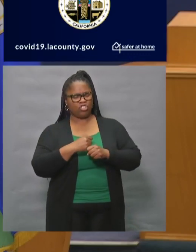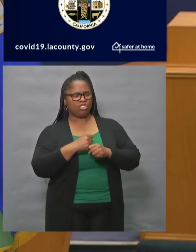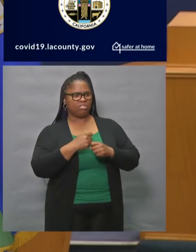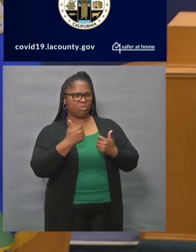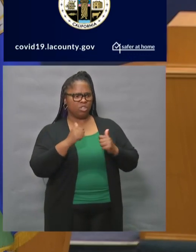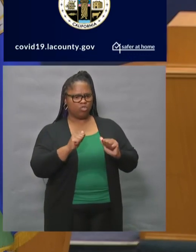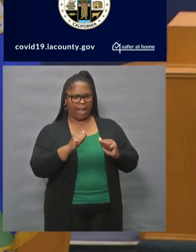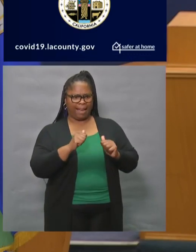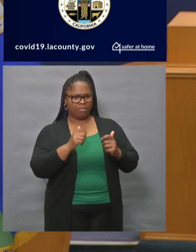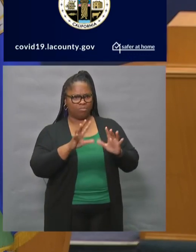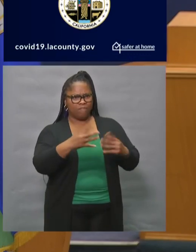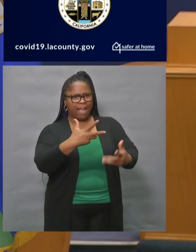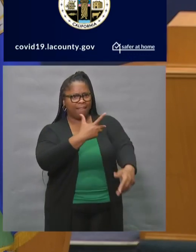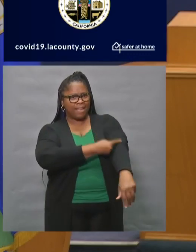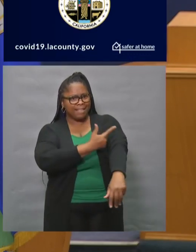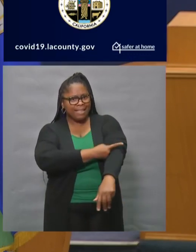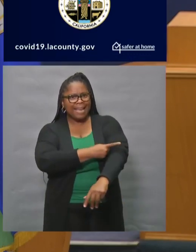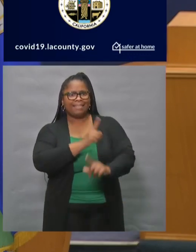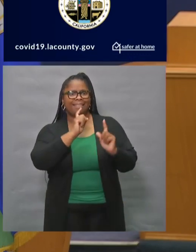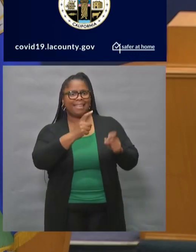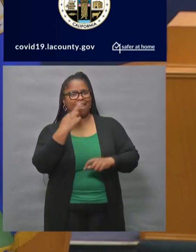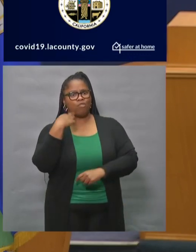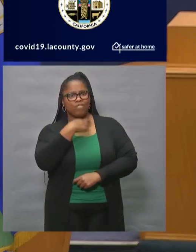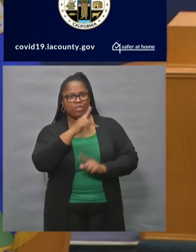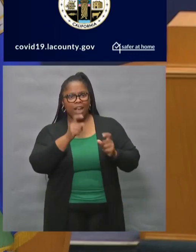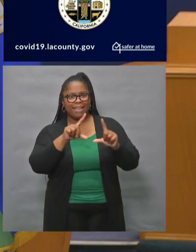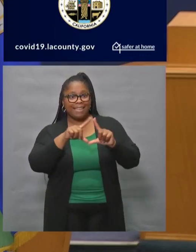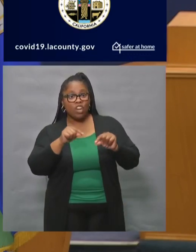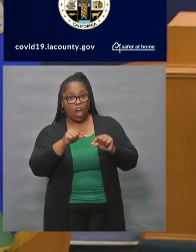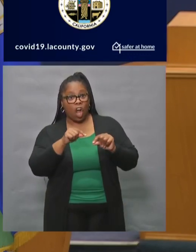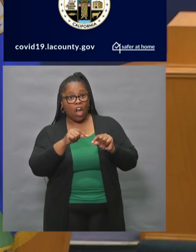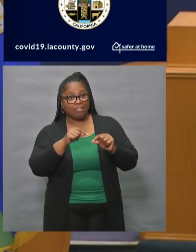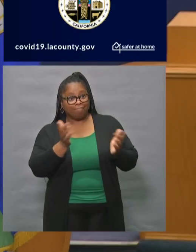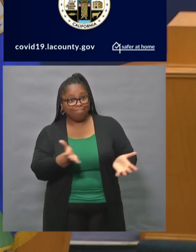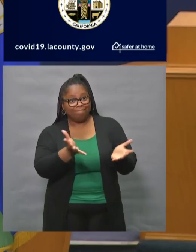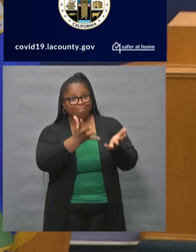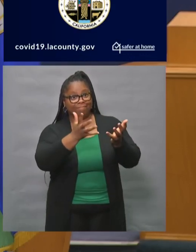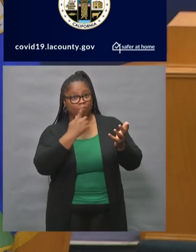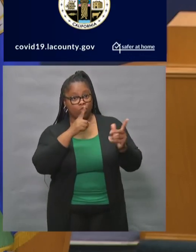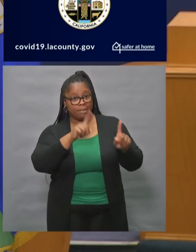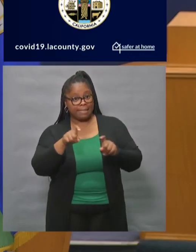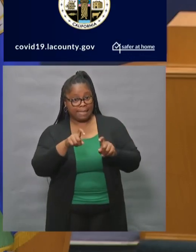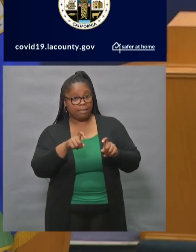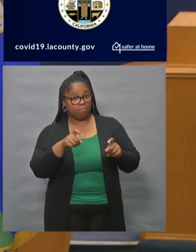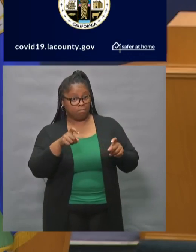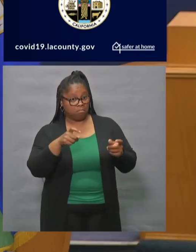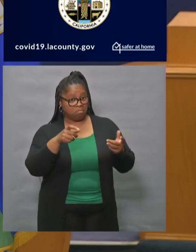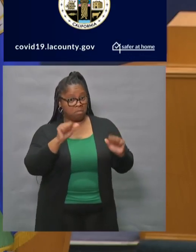get vaccinated, they gave restaurant gift cards as an incentive. Is that something that the county would consider?